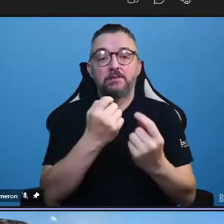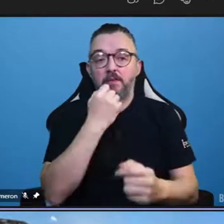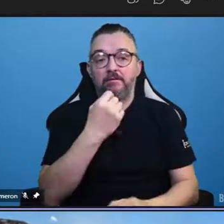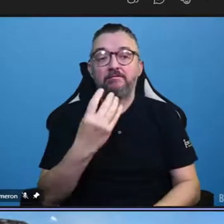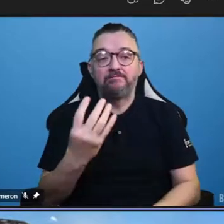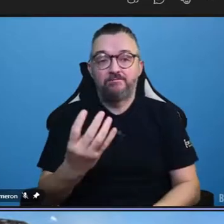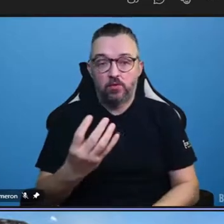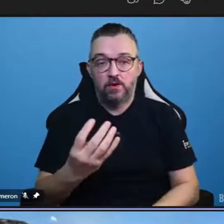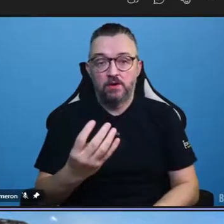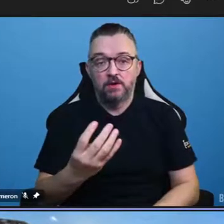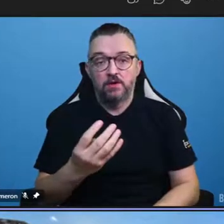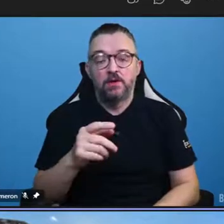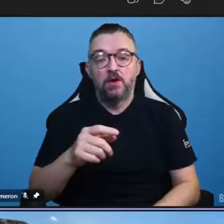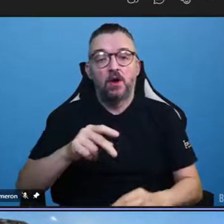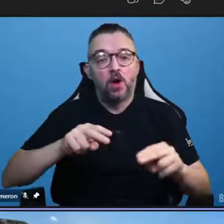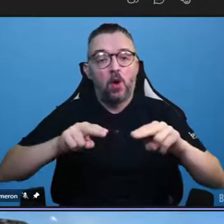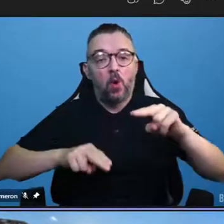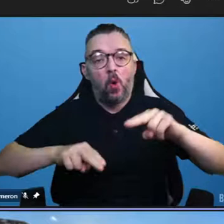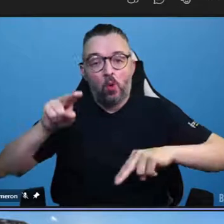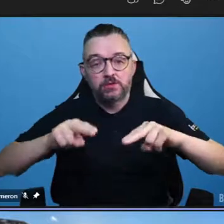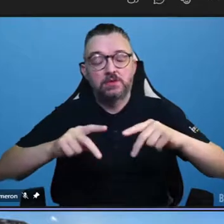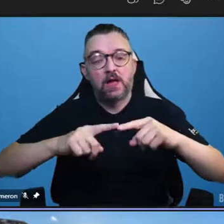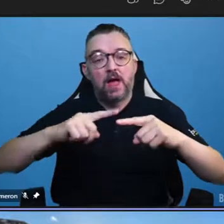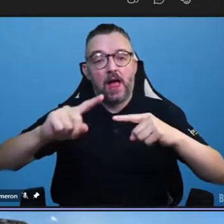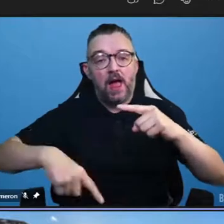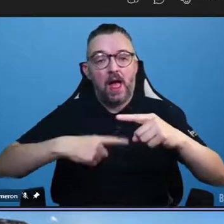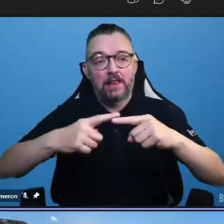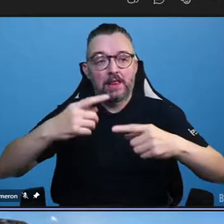the audited annual accounts.